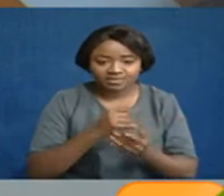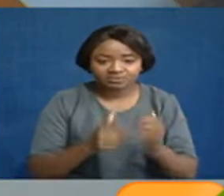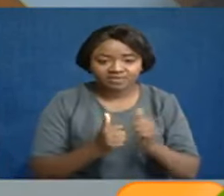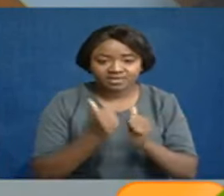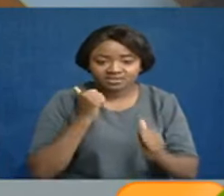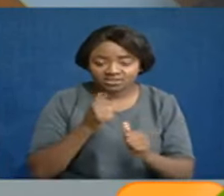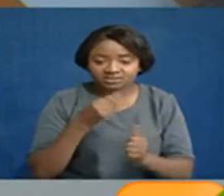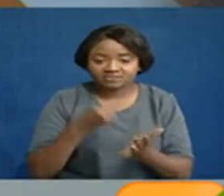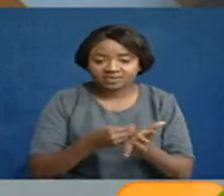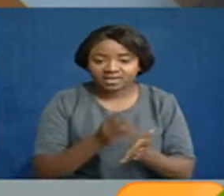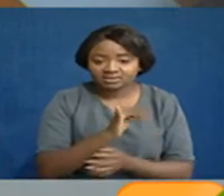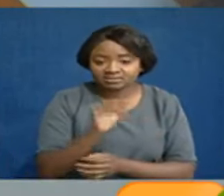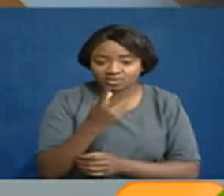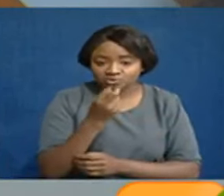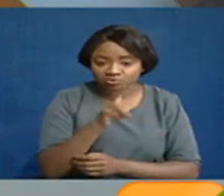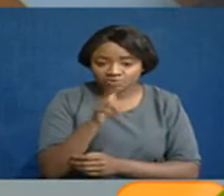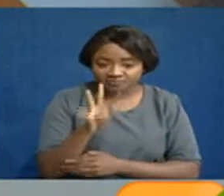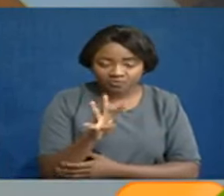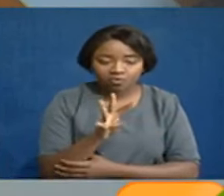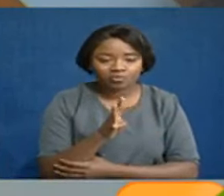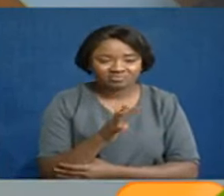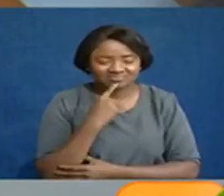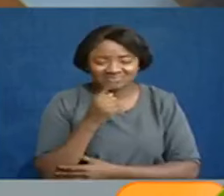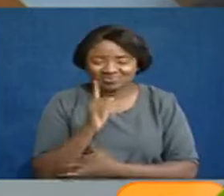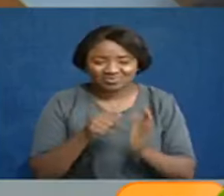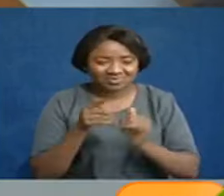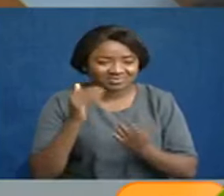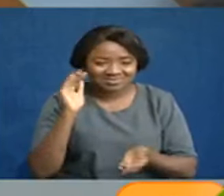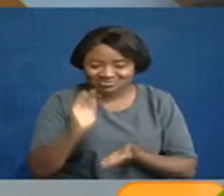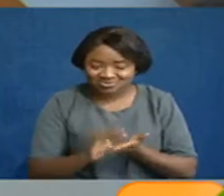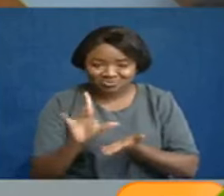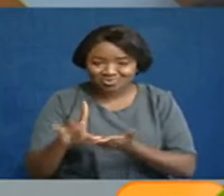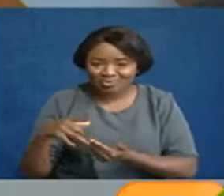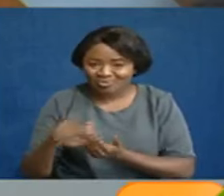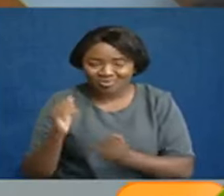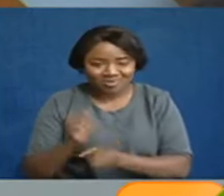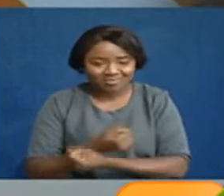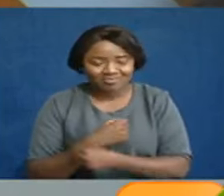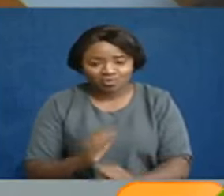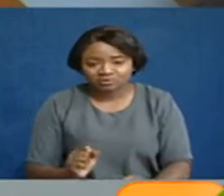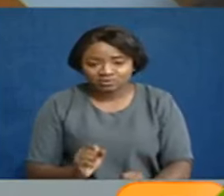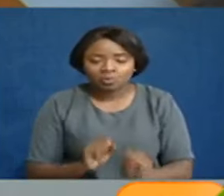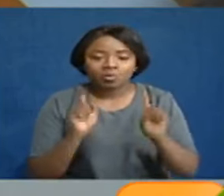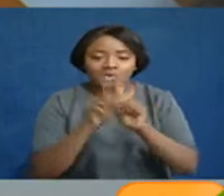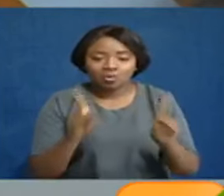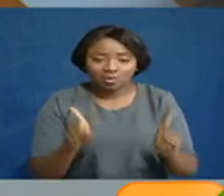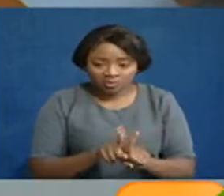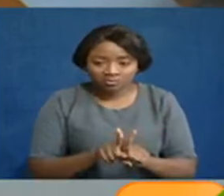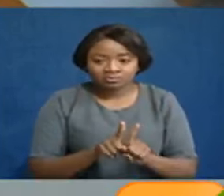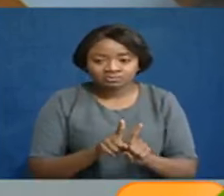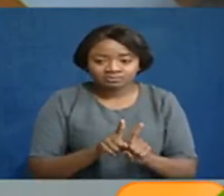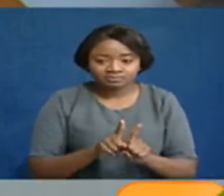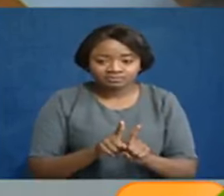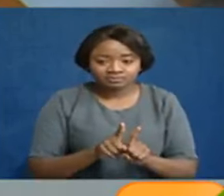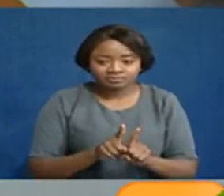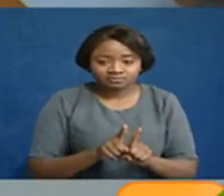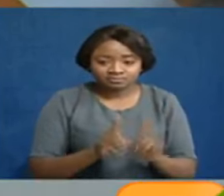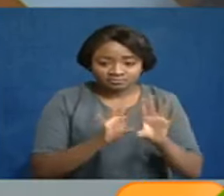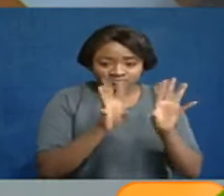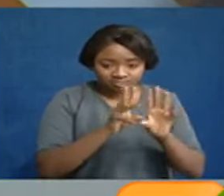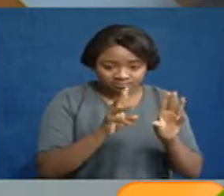bill, claiming it is essential to reduce borrowing. Speaking to Citizen TV, Albert Mwenda, the Director General of Budget, Fiscal